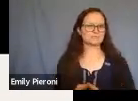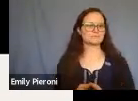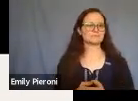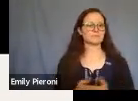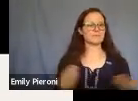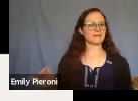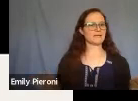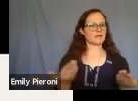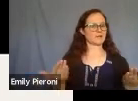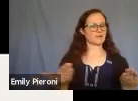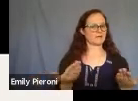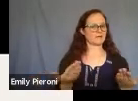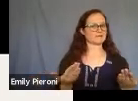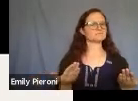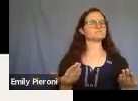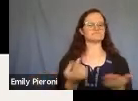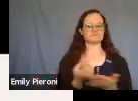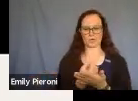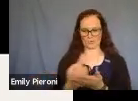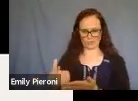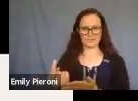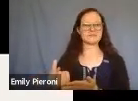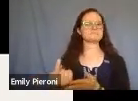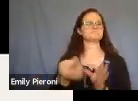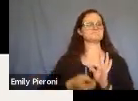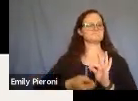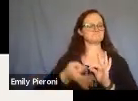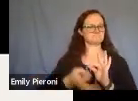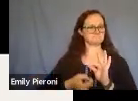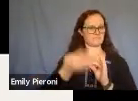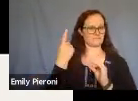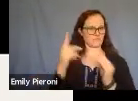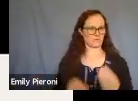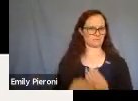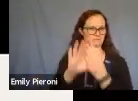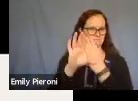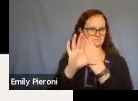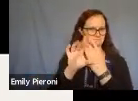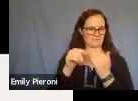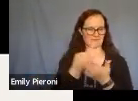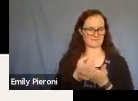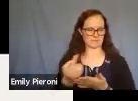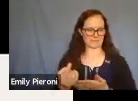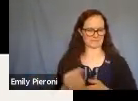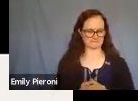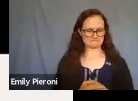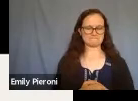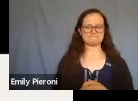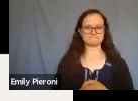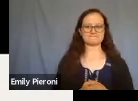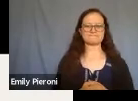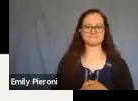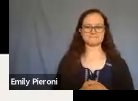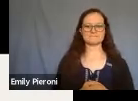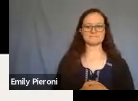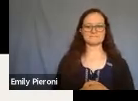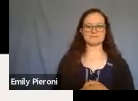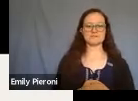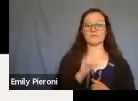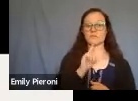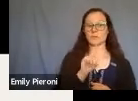around and providing interpretation throughout the webinar as well. So with that, for real this